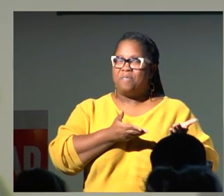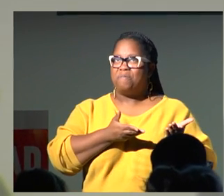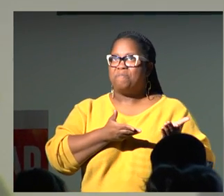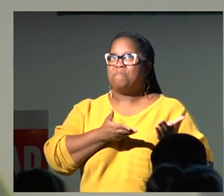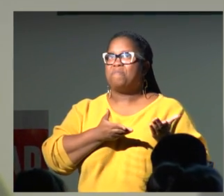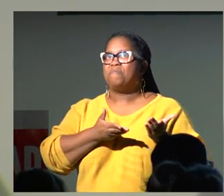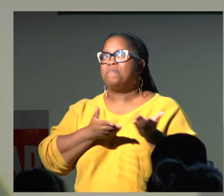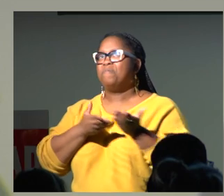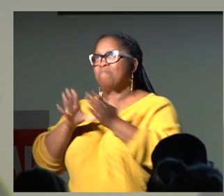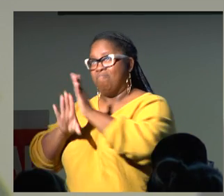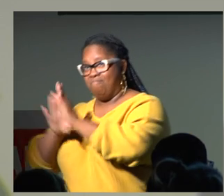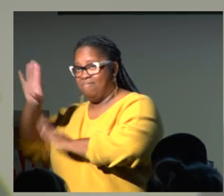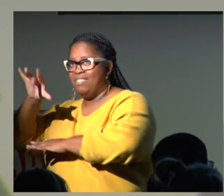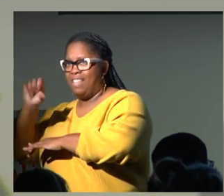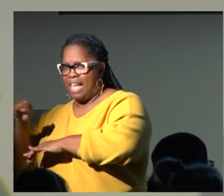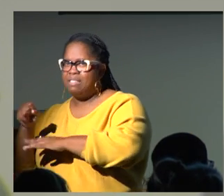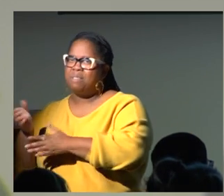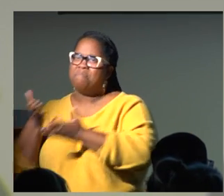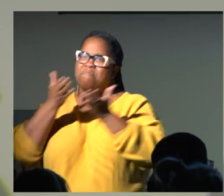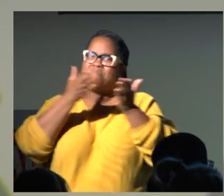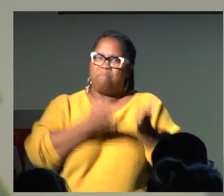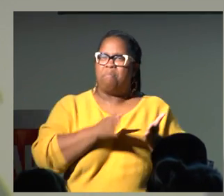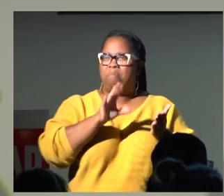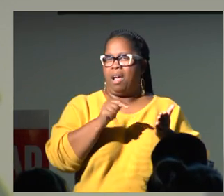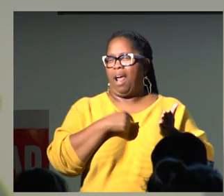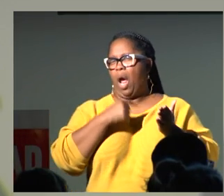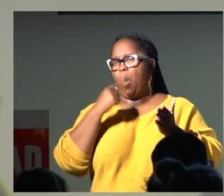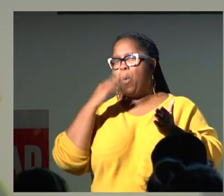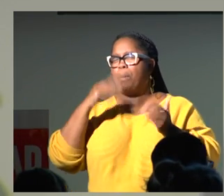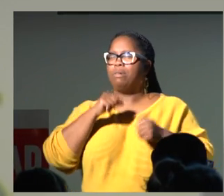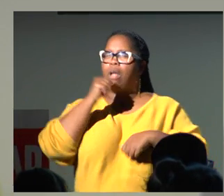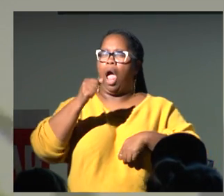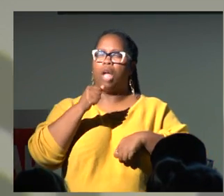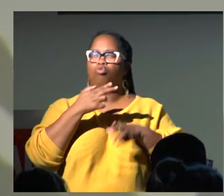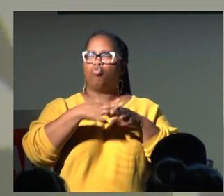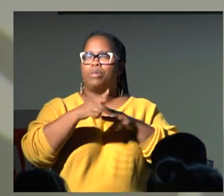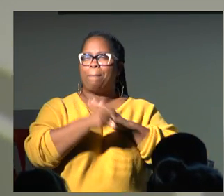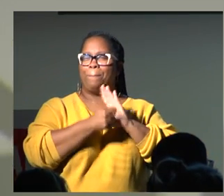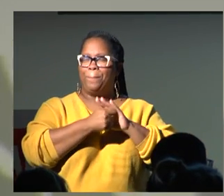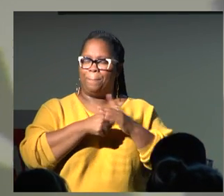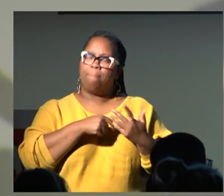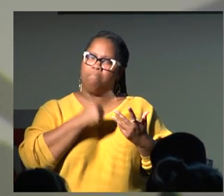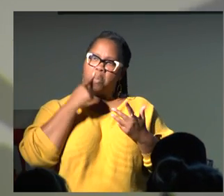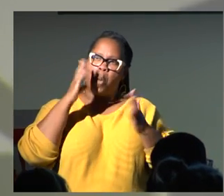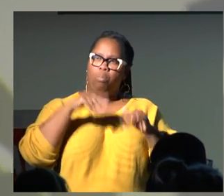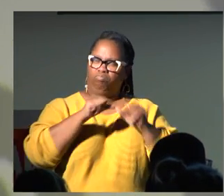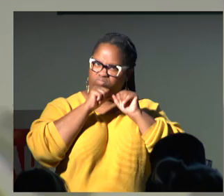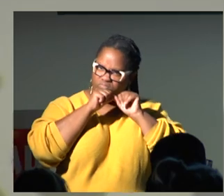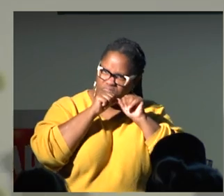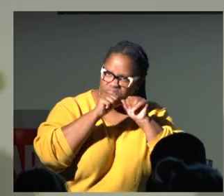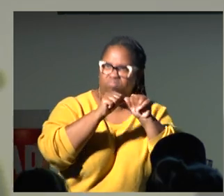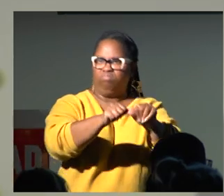I do hope it is sustained and that it continues,